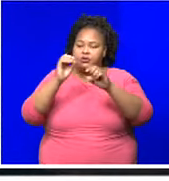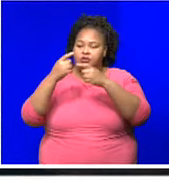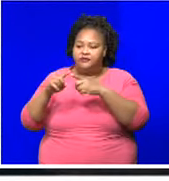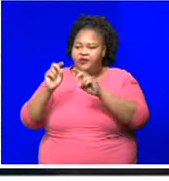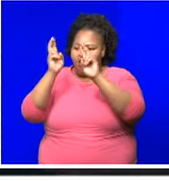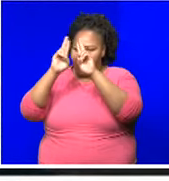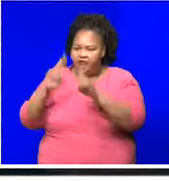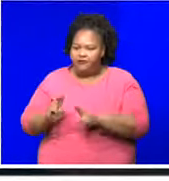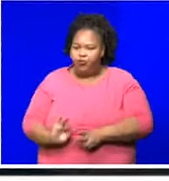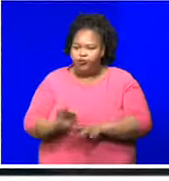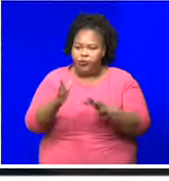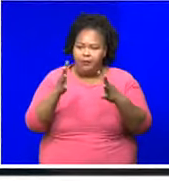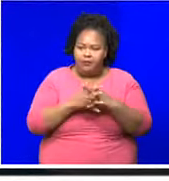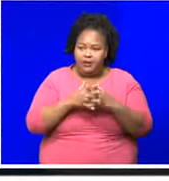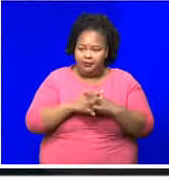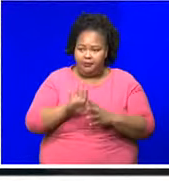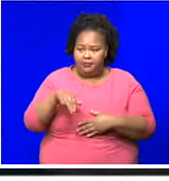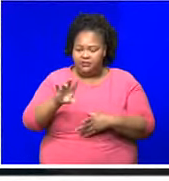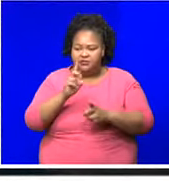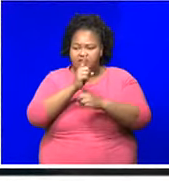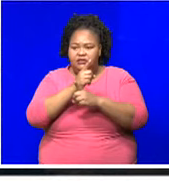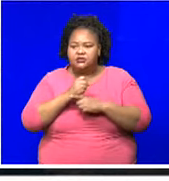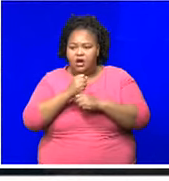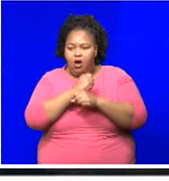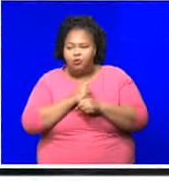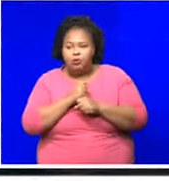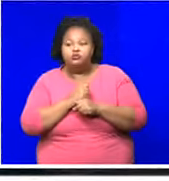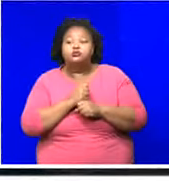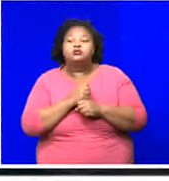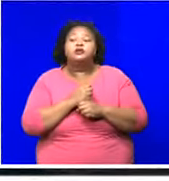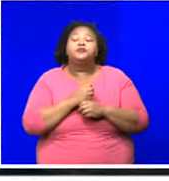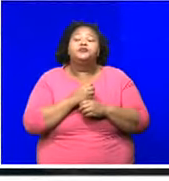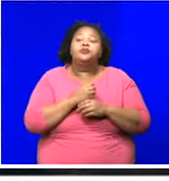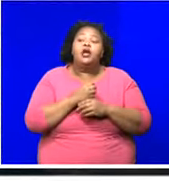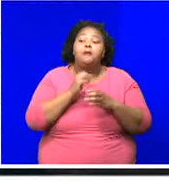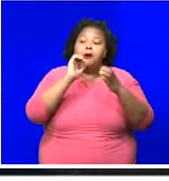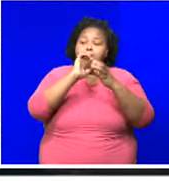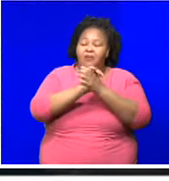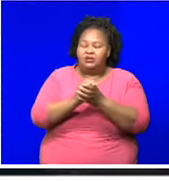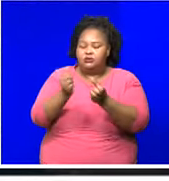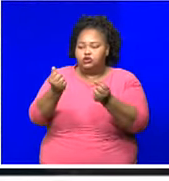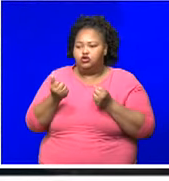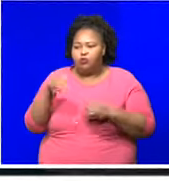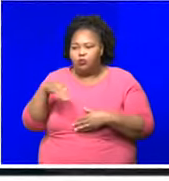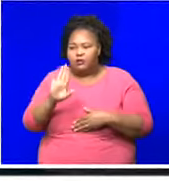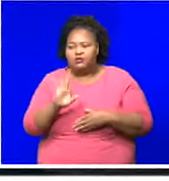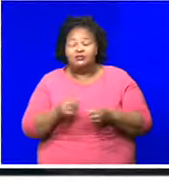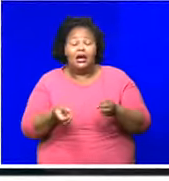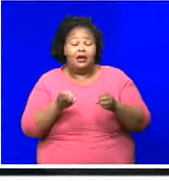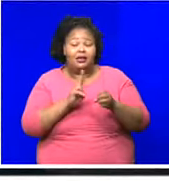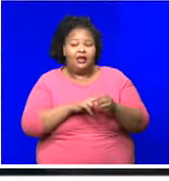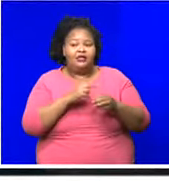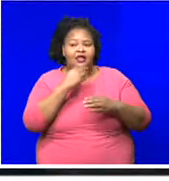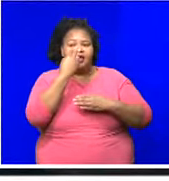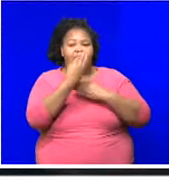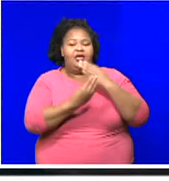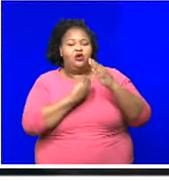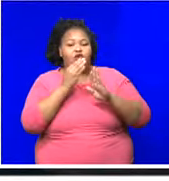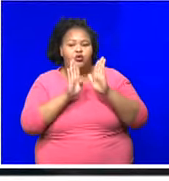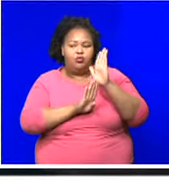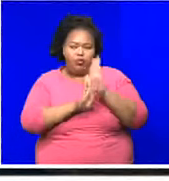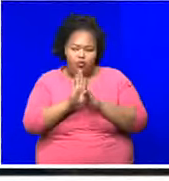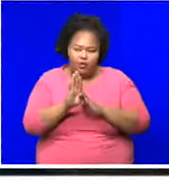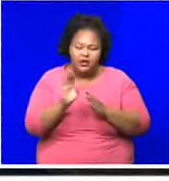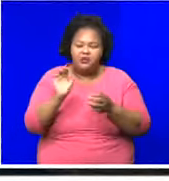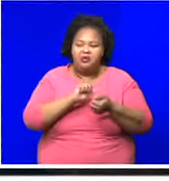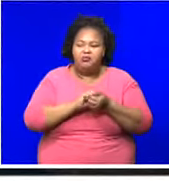solution and positive impact on Eswatini and promote collaboration among African and Arab countries to address global challenges